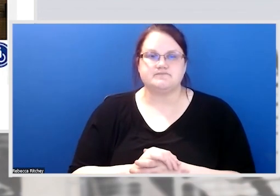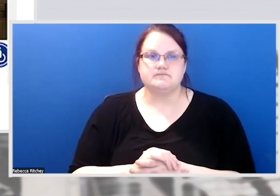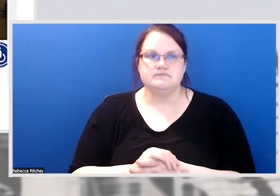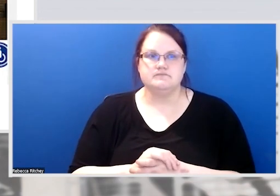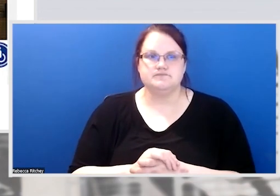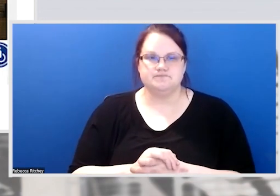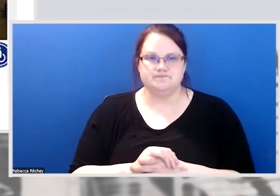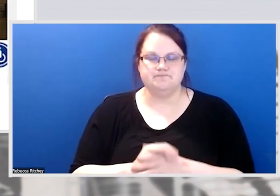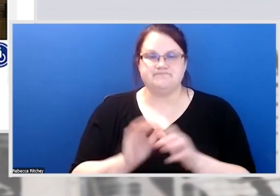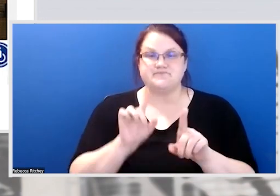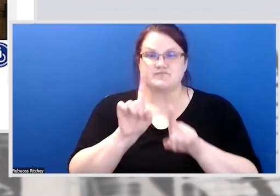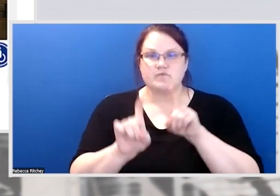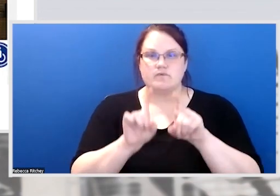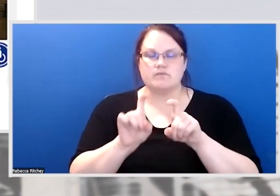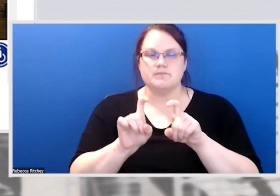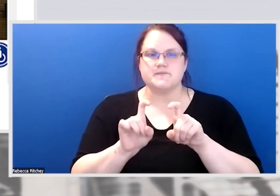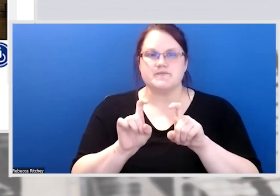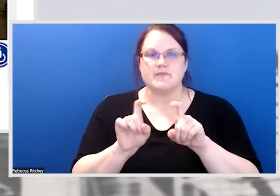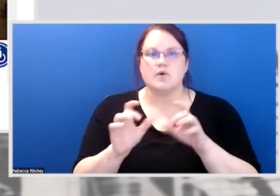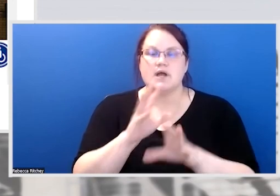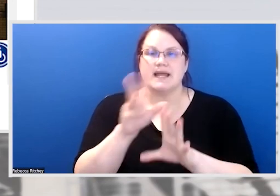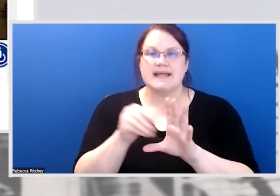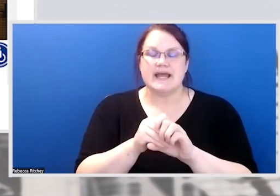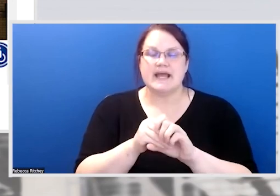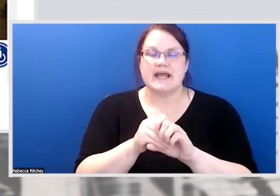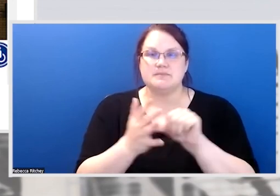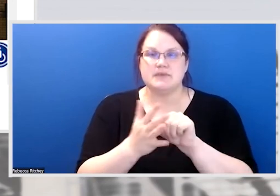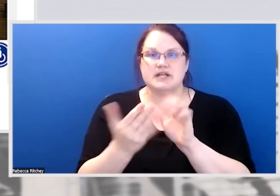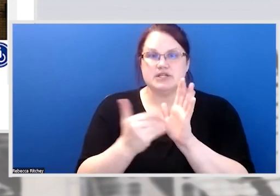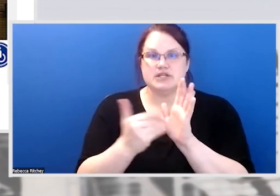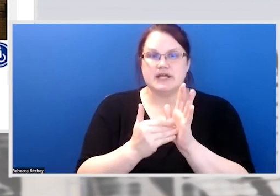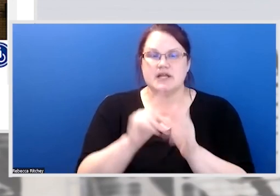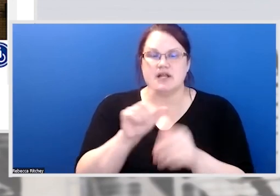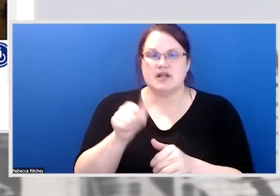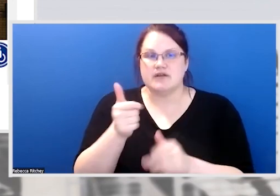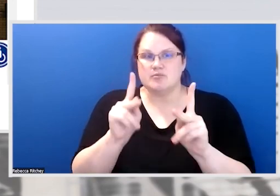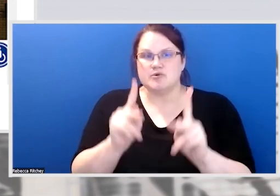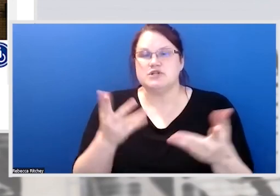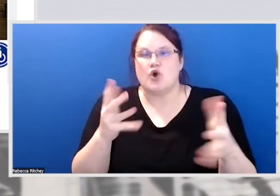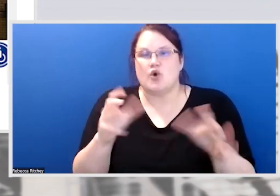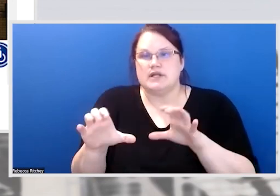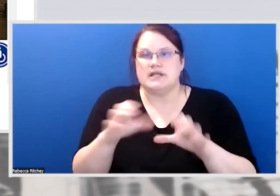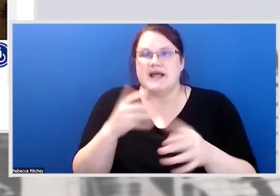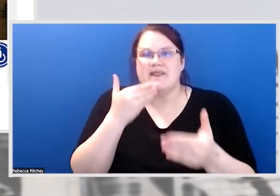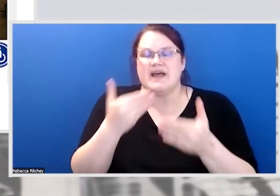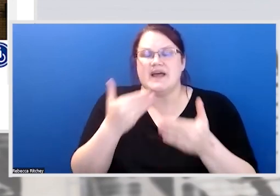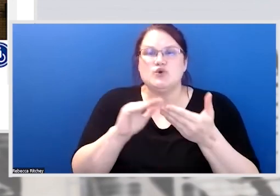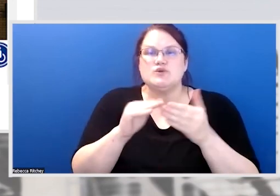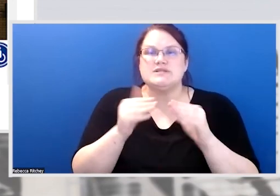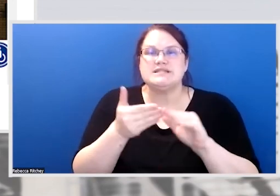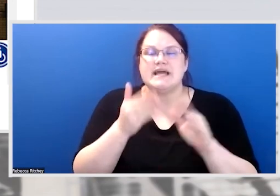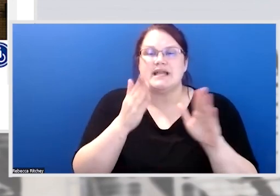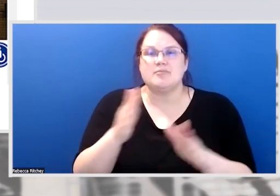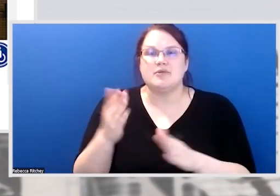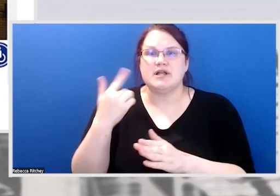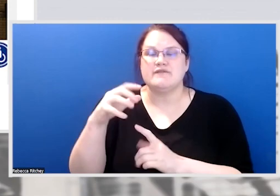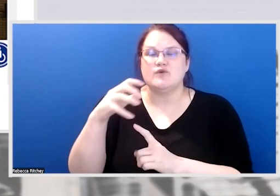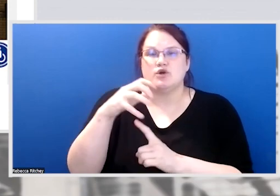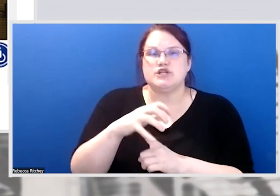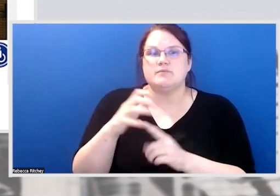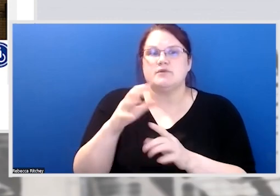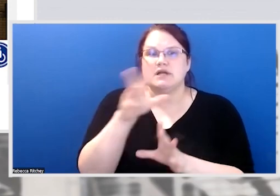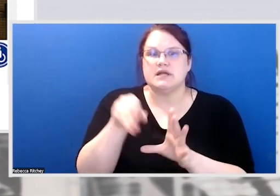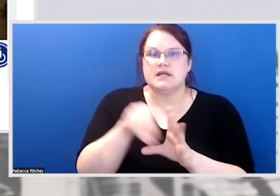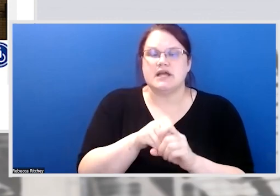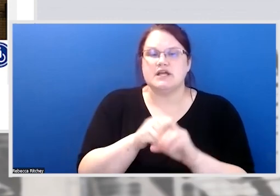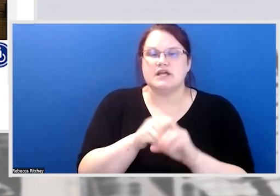the survey, it's all on our Engage page. Again, thank you. Somebody else already did, but thank you to City Planning for championing Engage as an